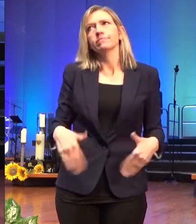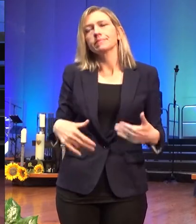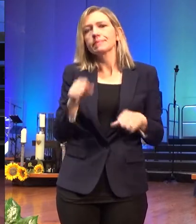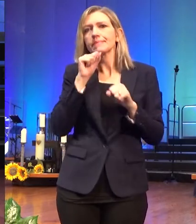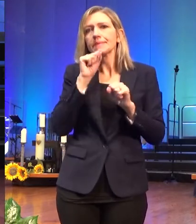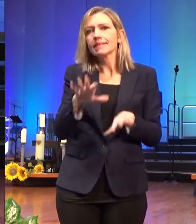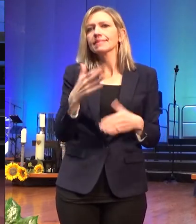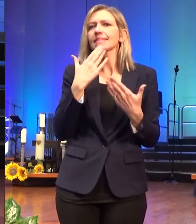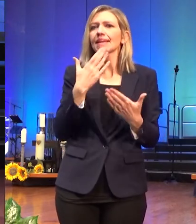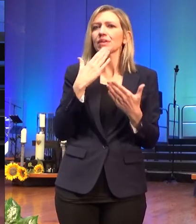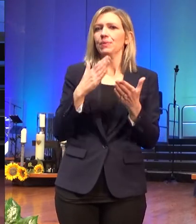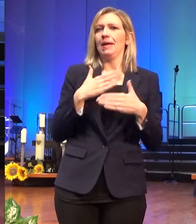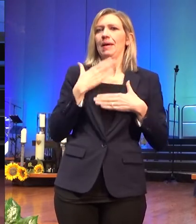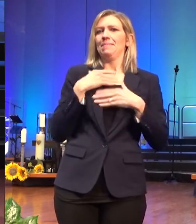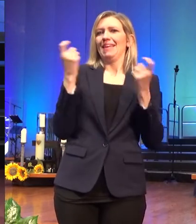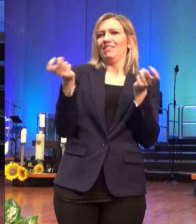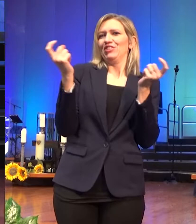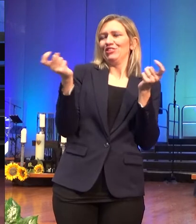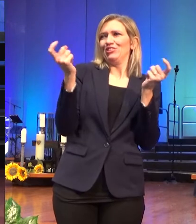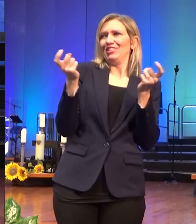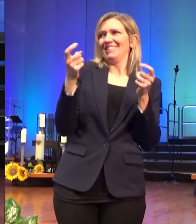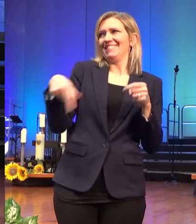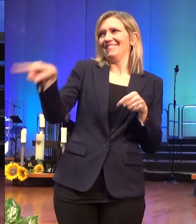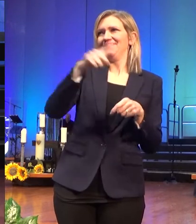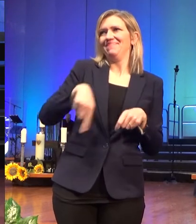is. Thank you. Happy anniversary.